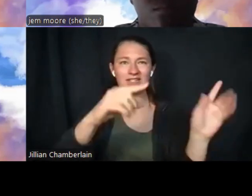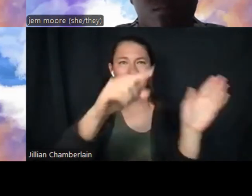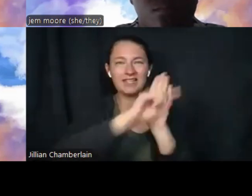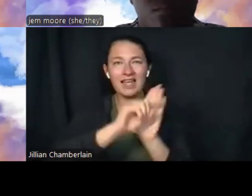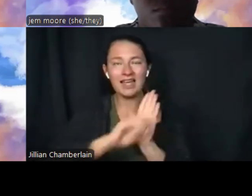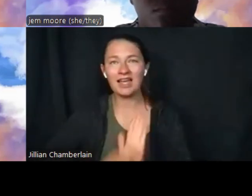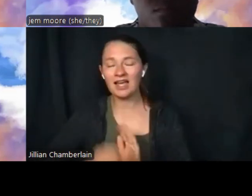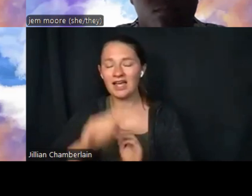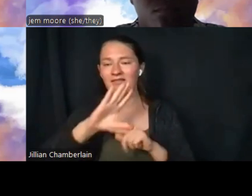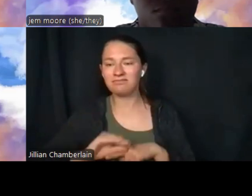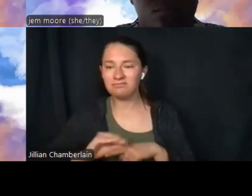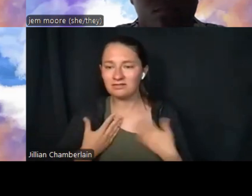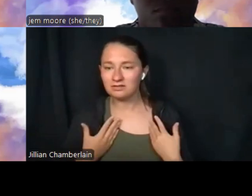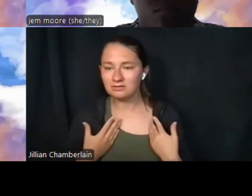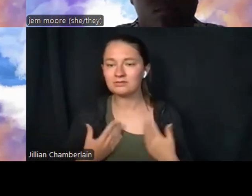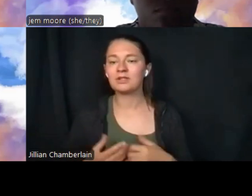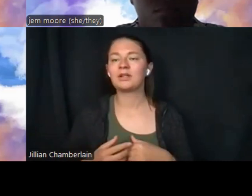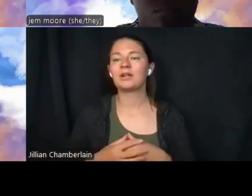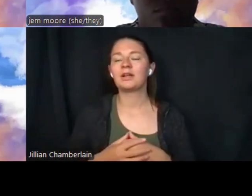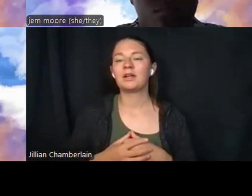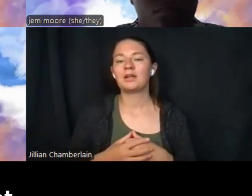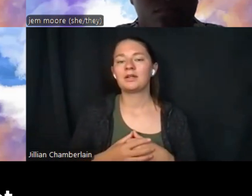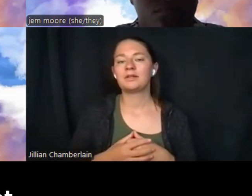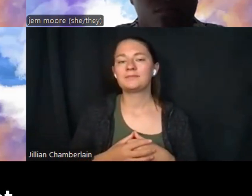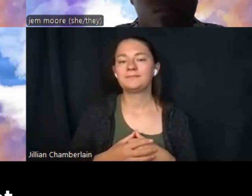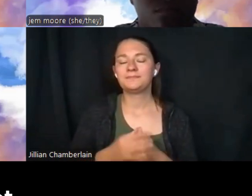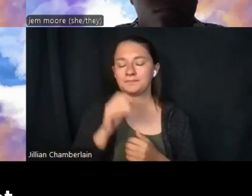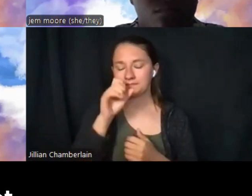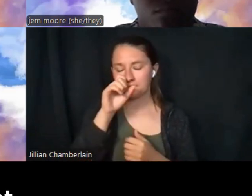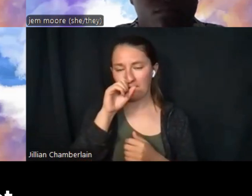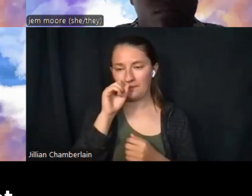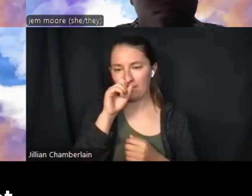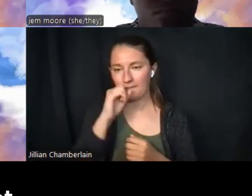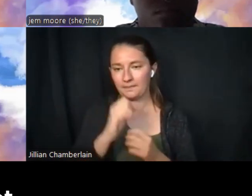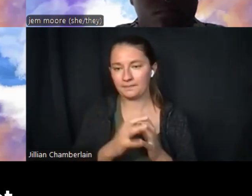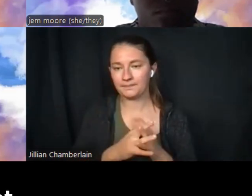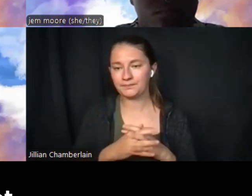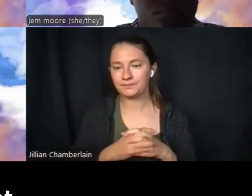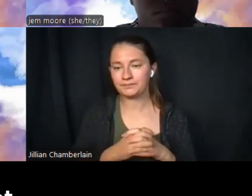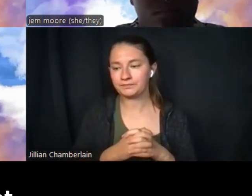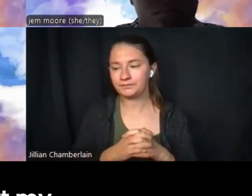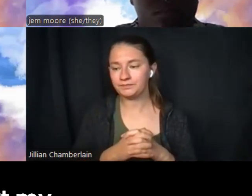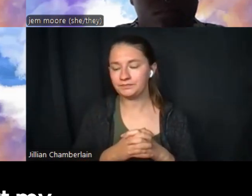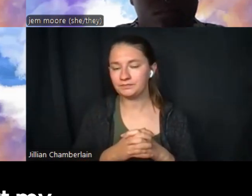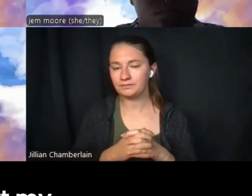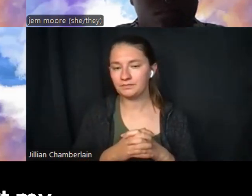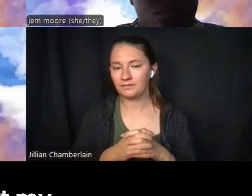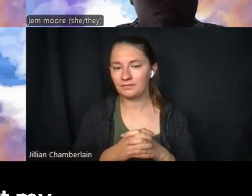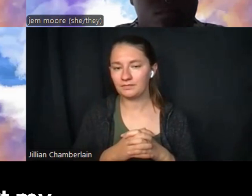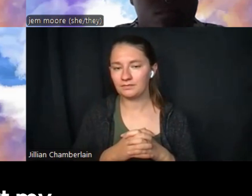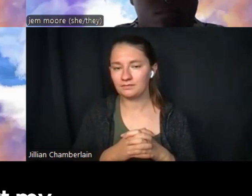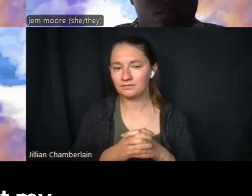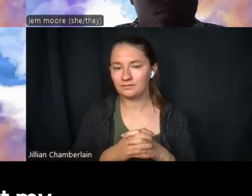them. And so again, I guess trying not that trying to not let